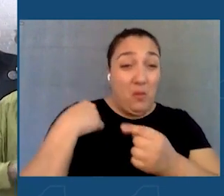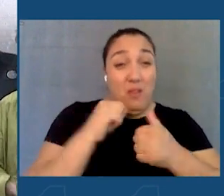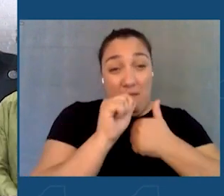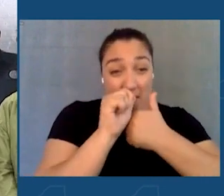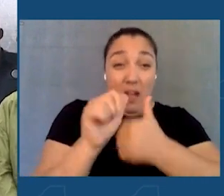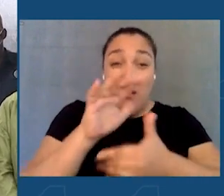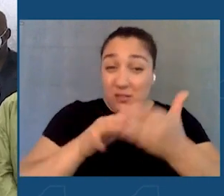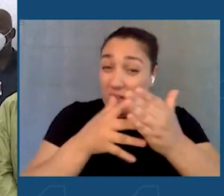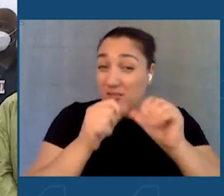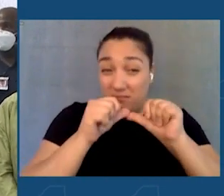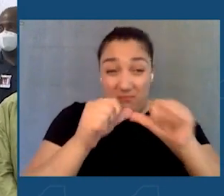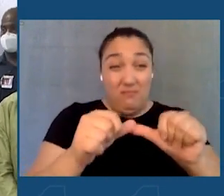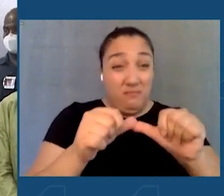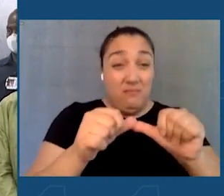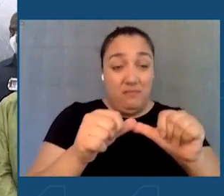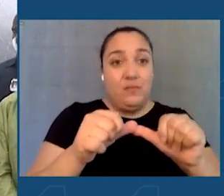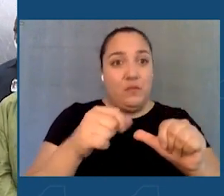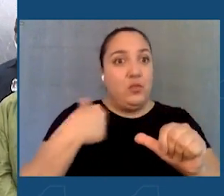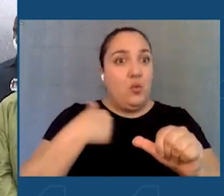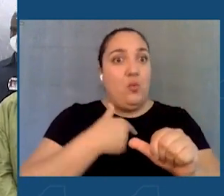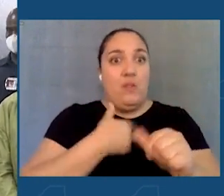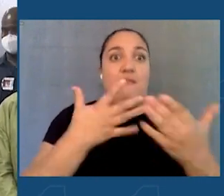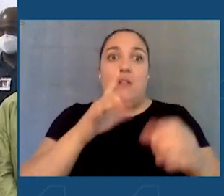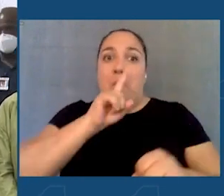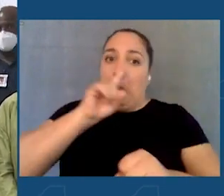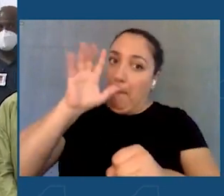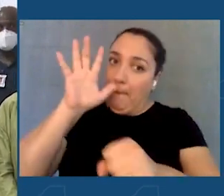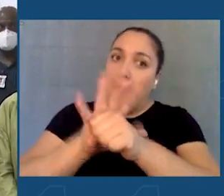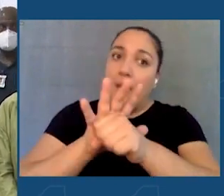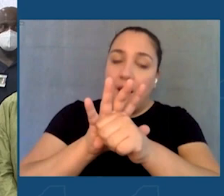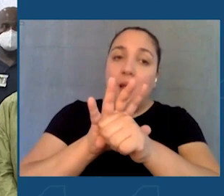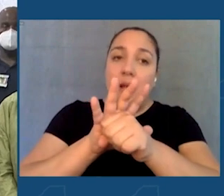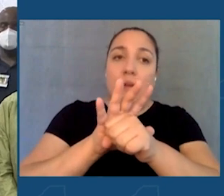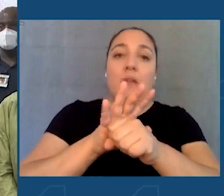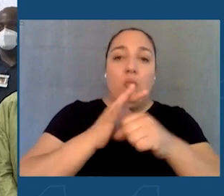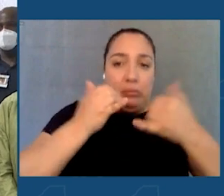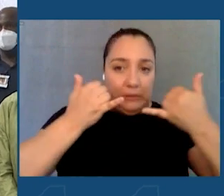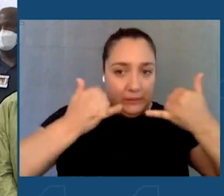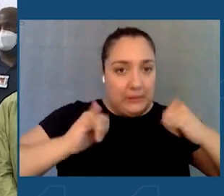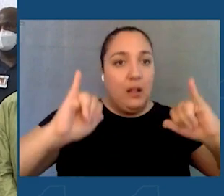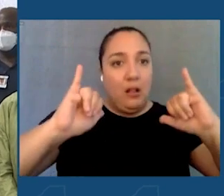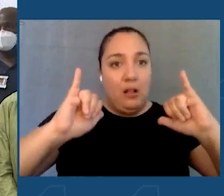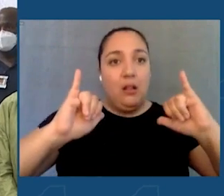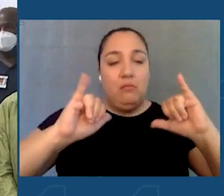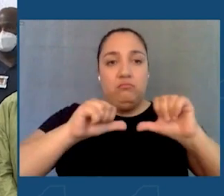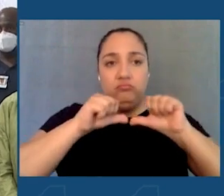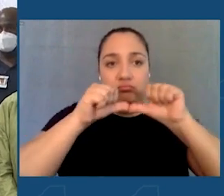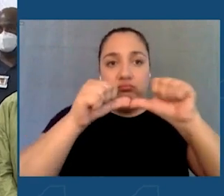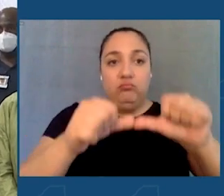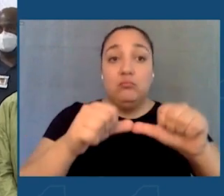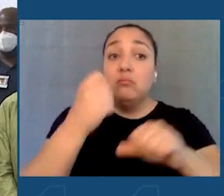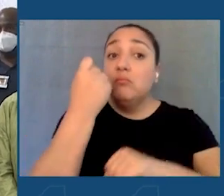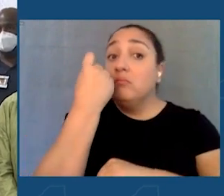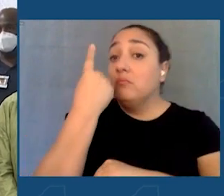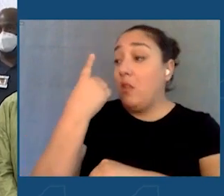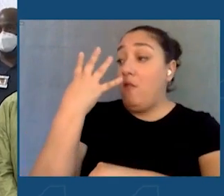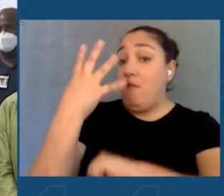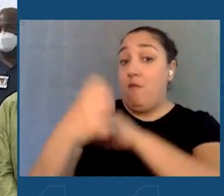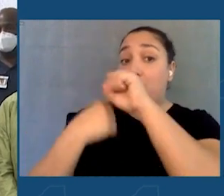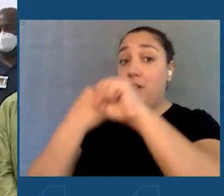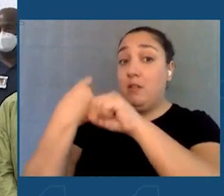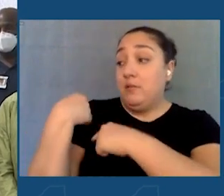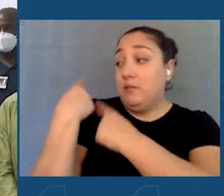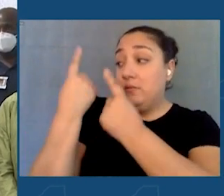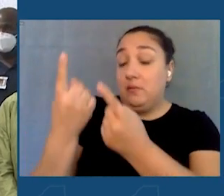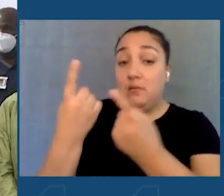So we made that commitment, and we're still committed to that. The last 4 years have been a whirlwind of work to fill that date. We had